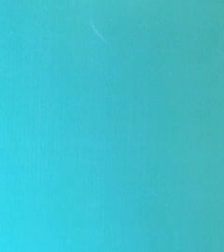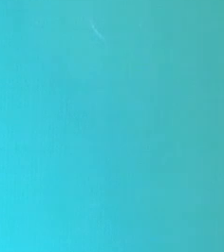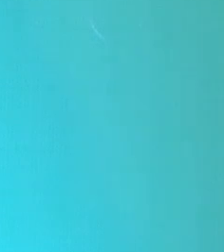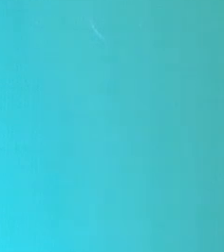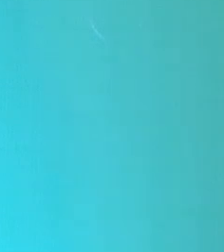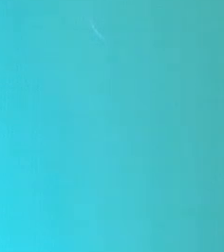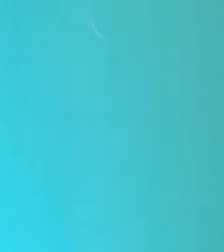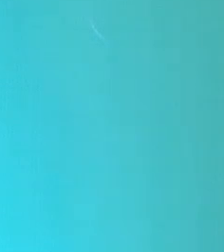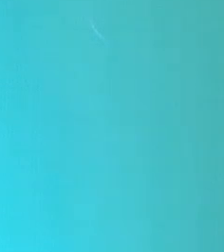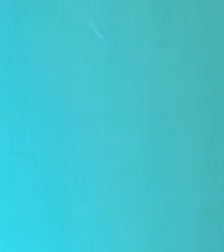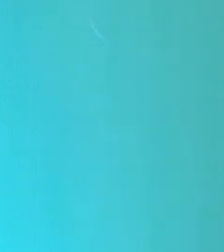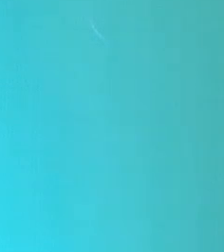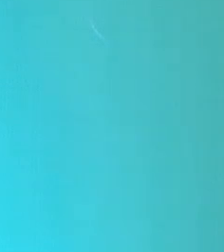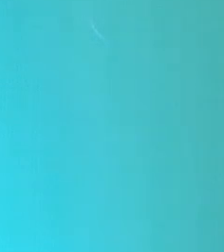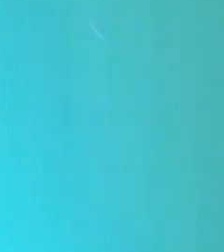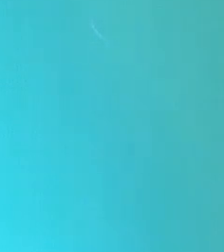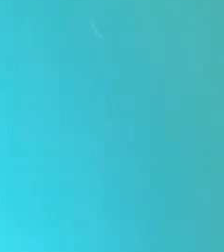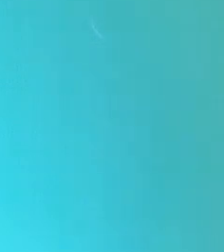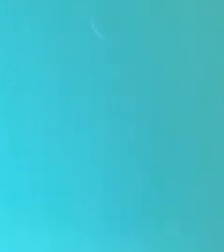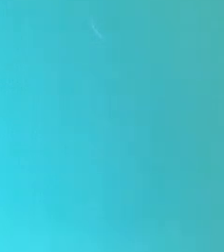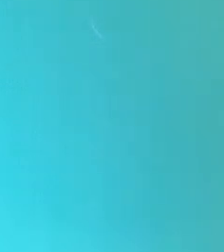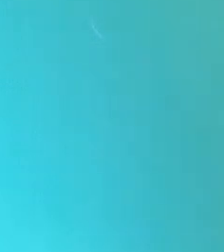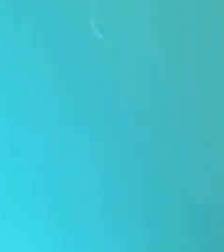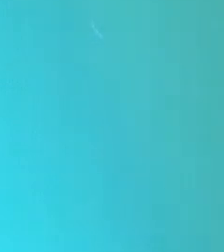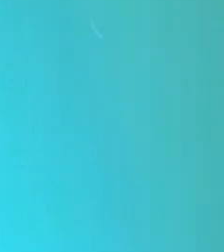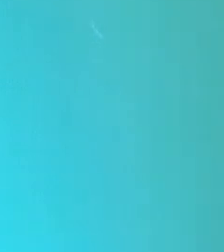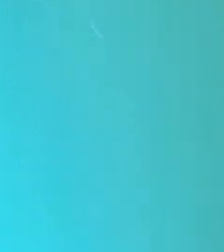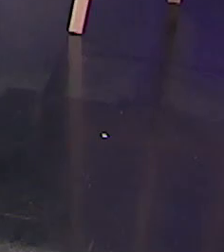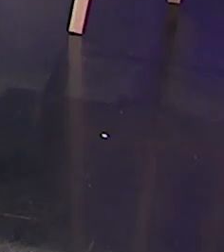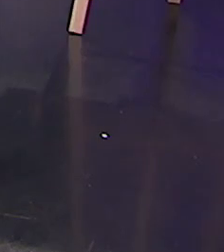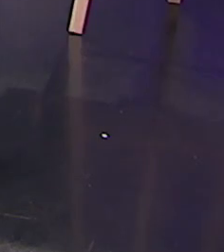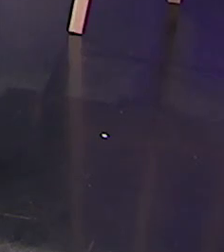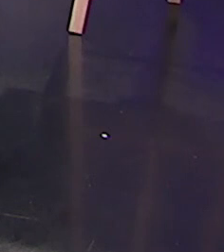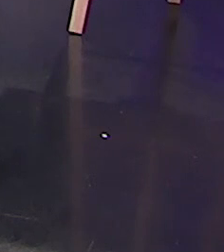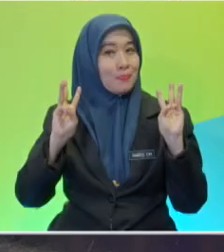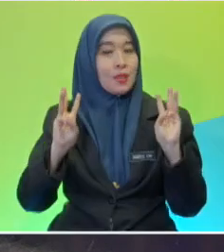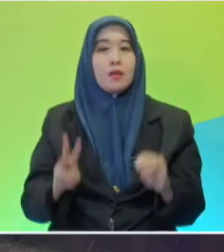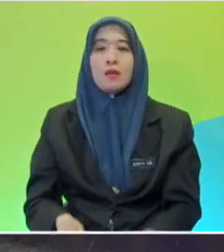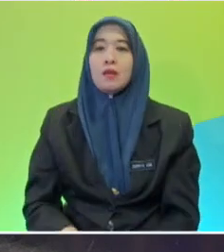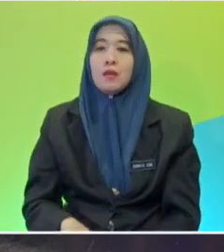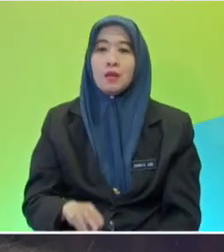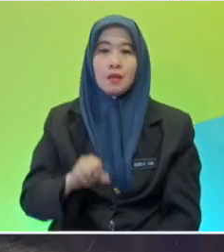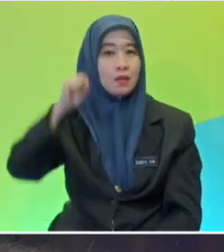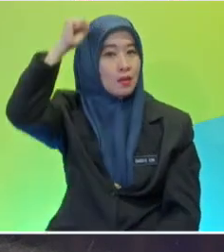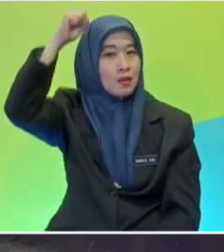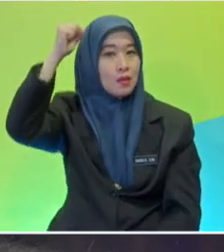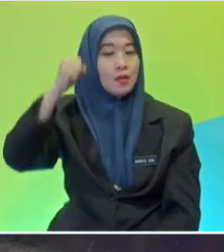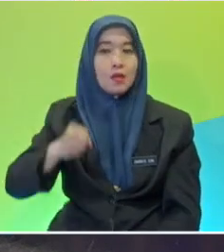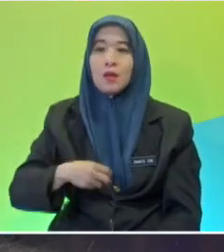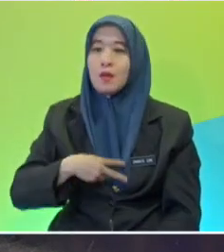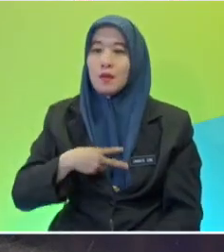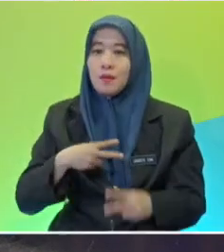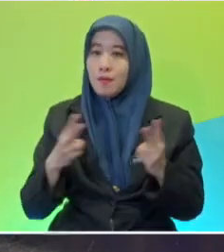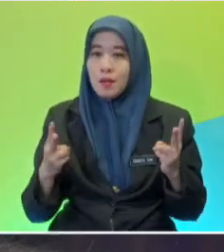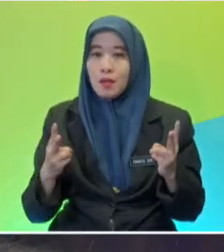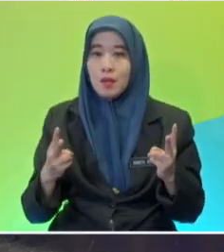Hi, teacher. And how are you today? Wonderful! I'm really interested to know what we are actually learning